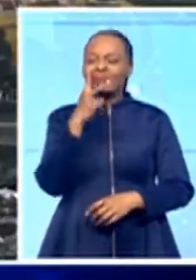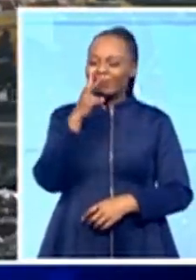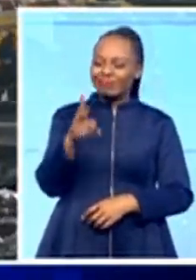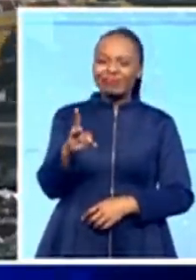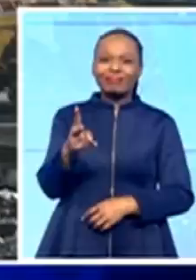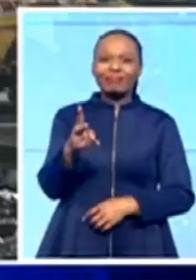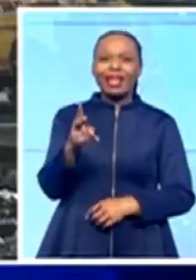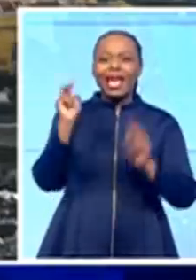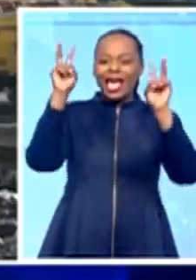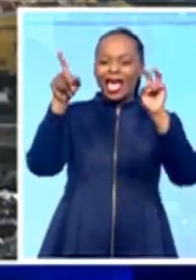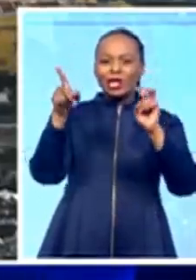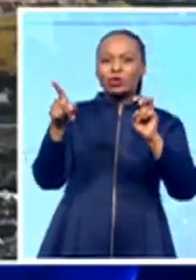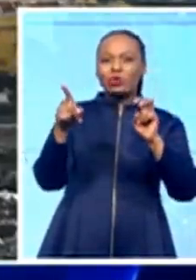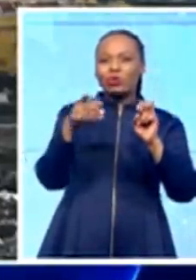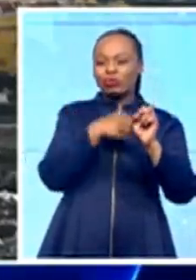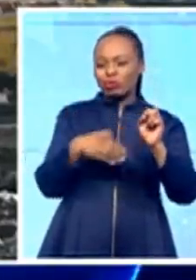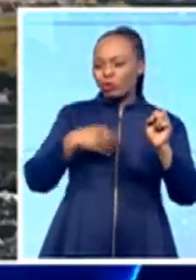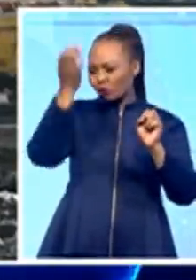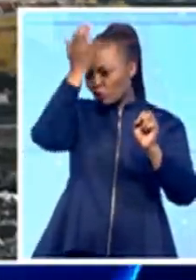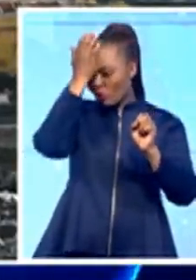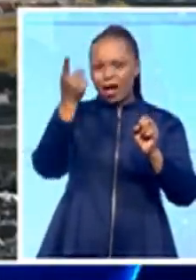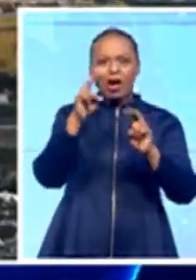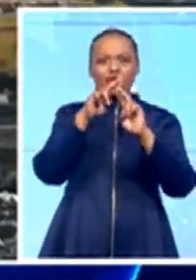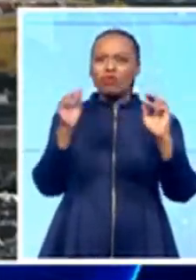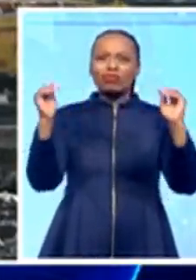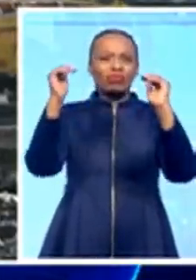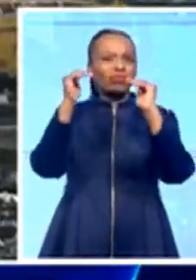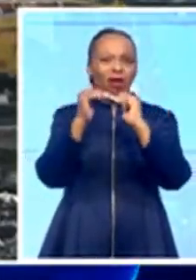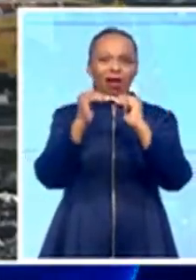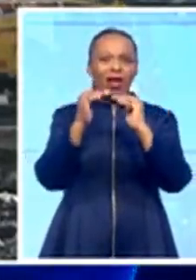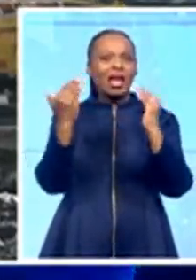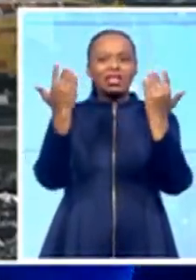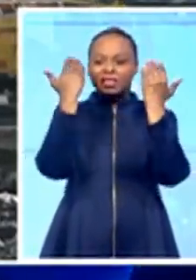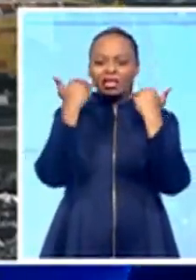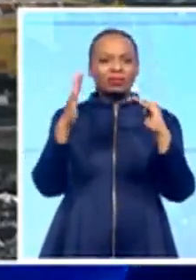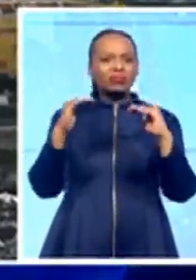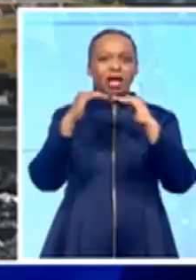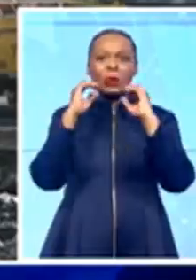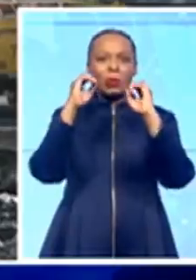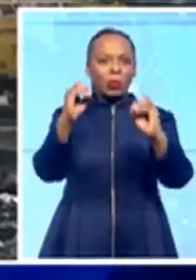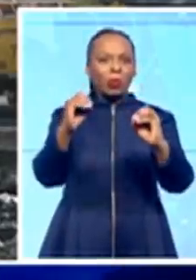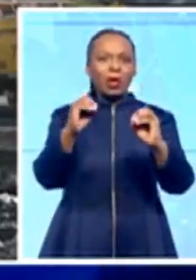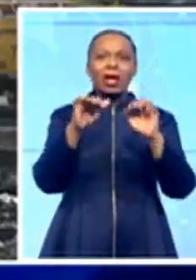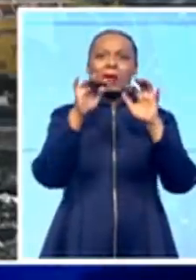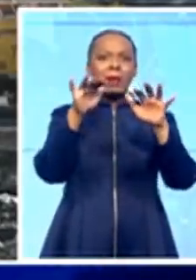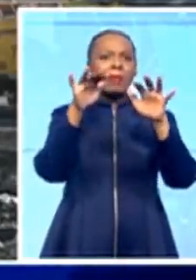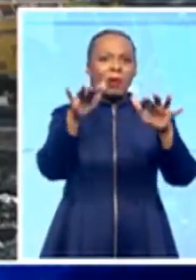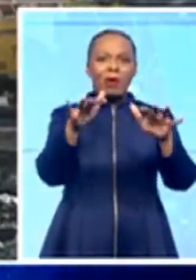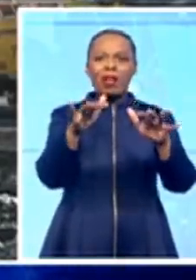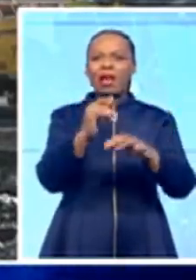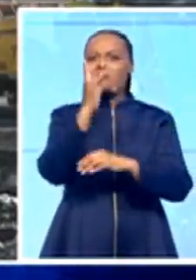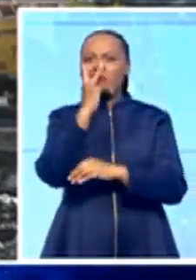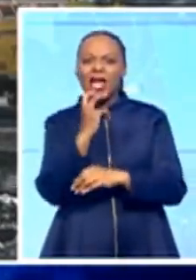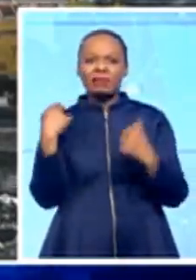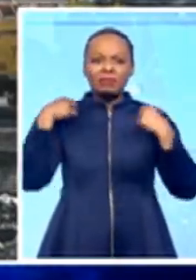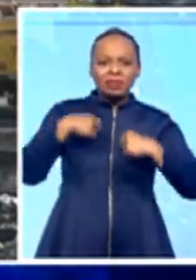President Zuma. People may not be lawyers, they may not wear all the black and the red robes and the green robes, but they're not